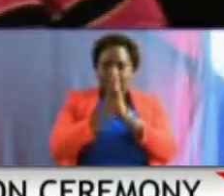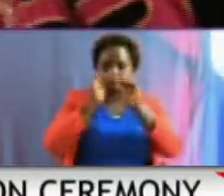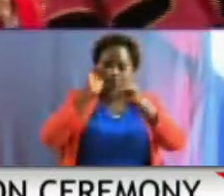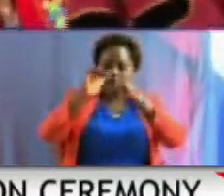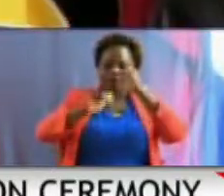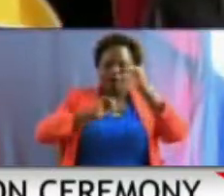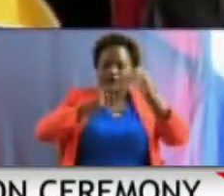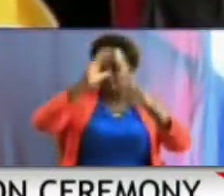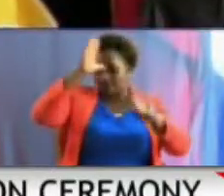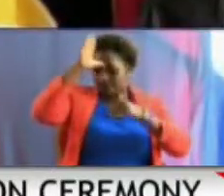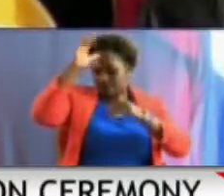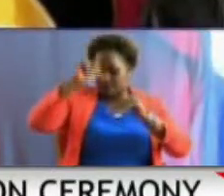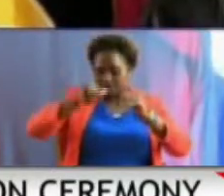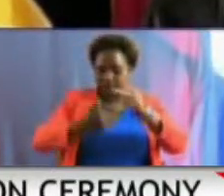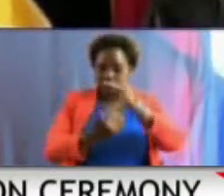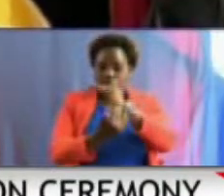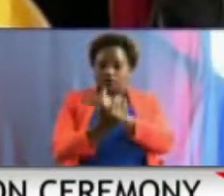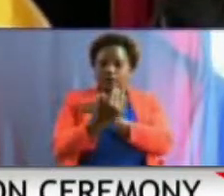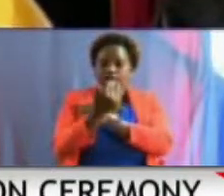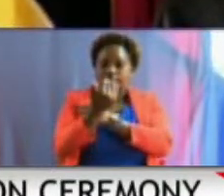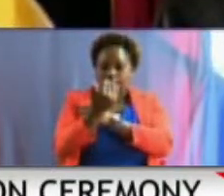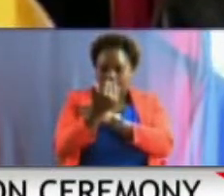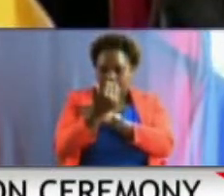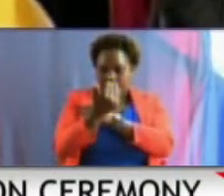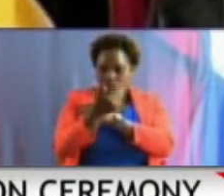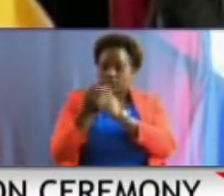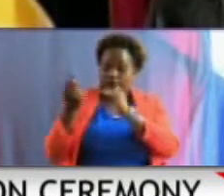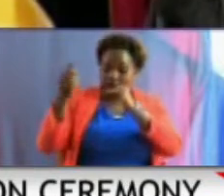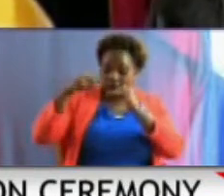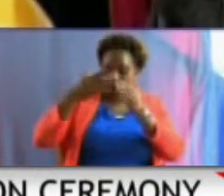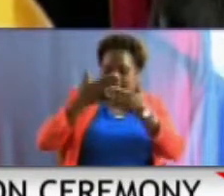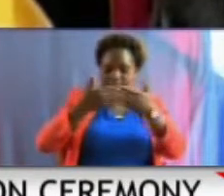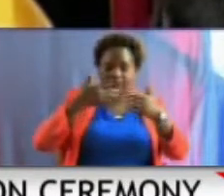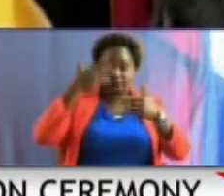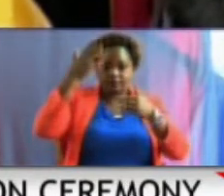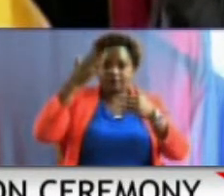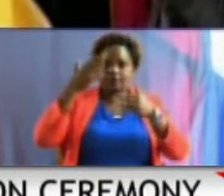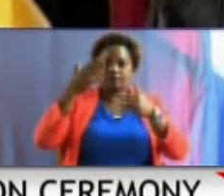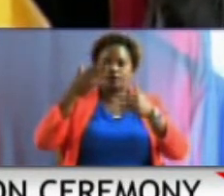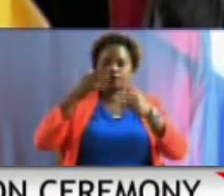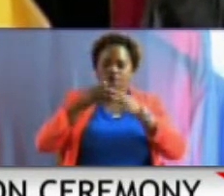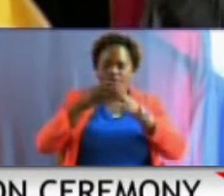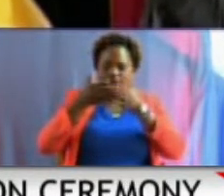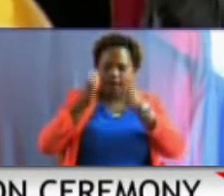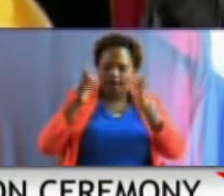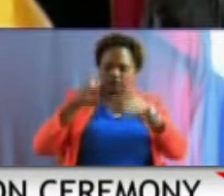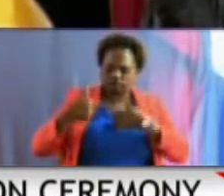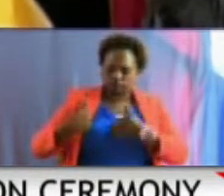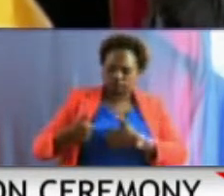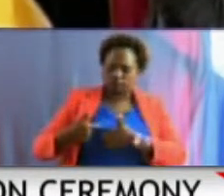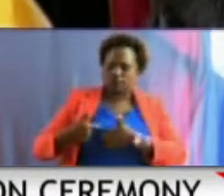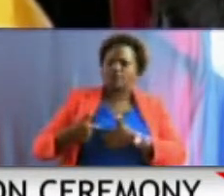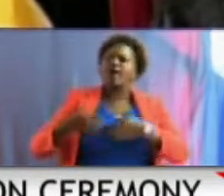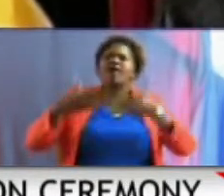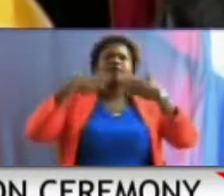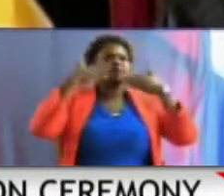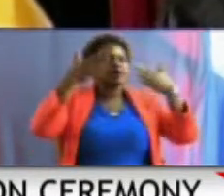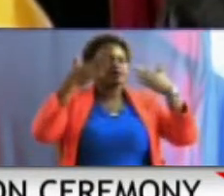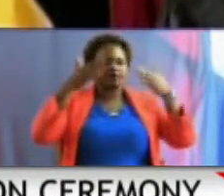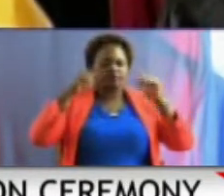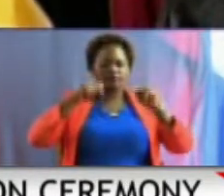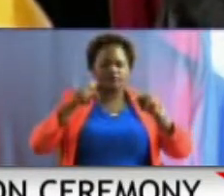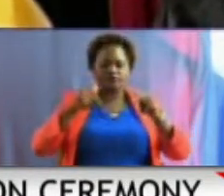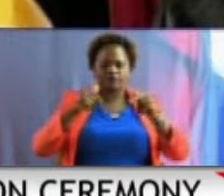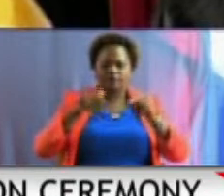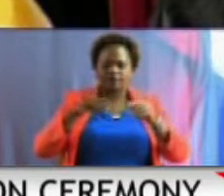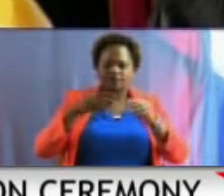Heavenly Father, this morning we come before you with contrite hearts, thanking you for this far that